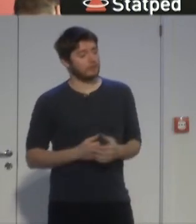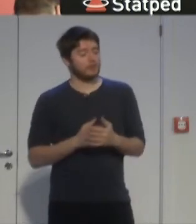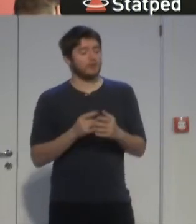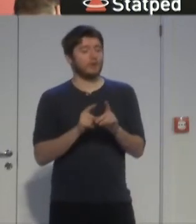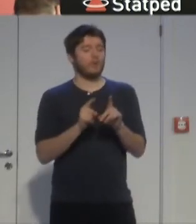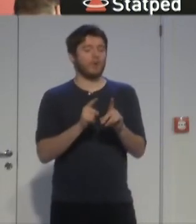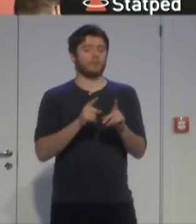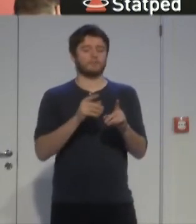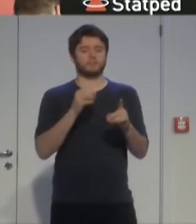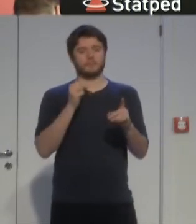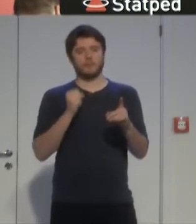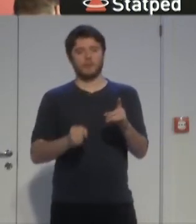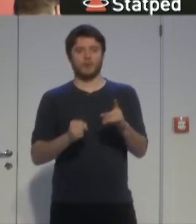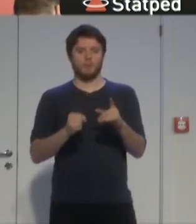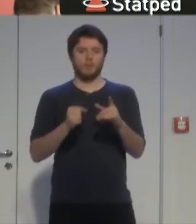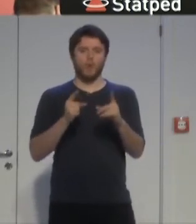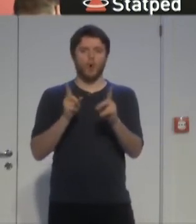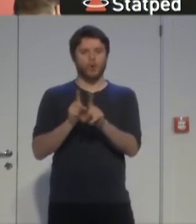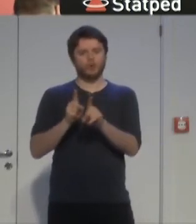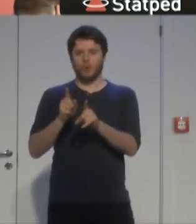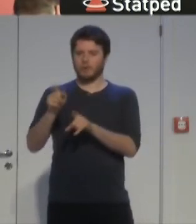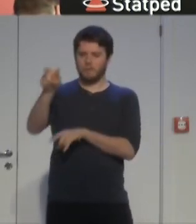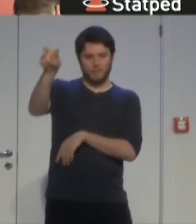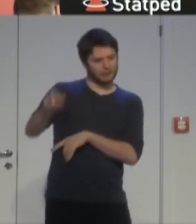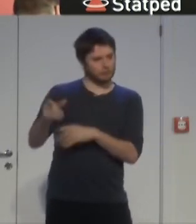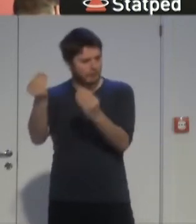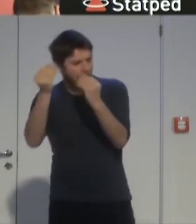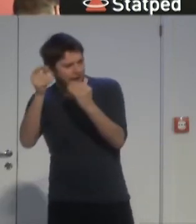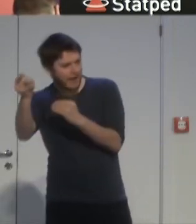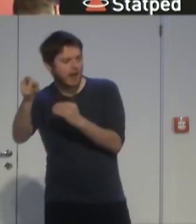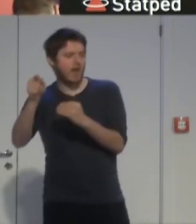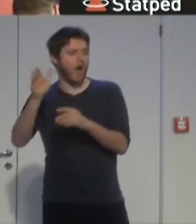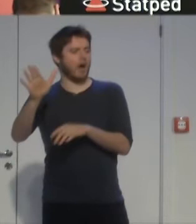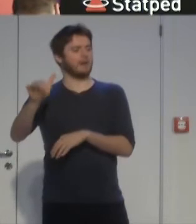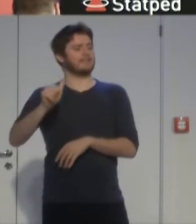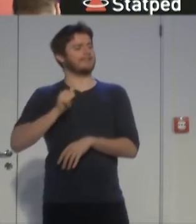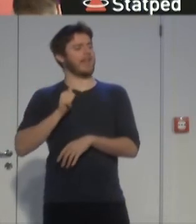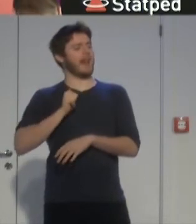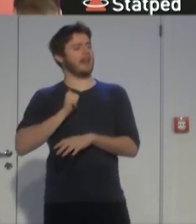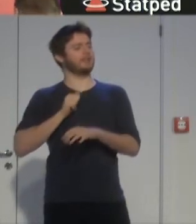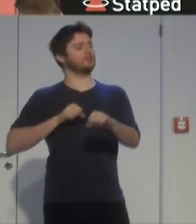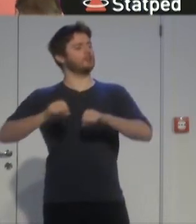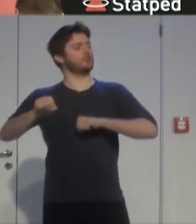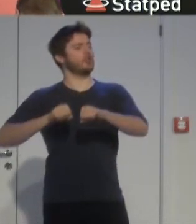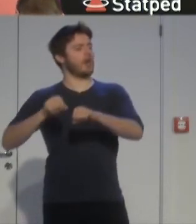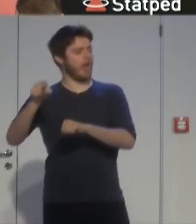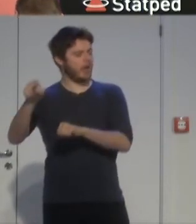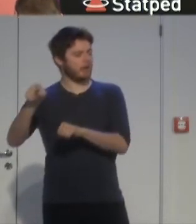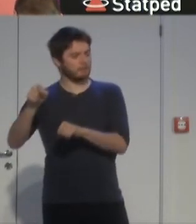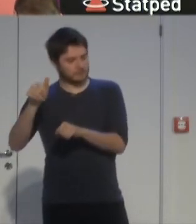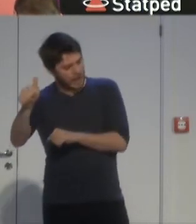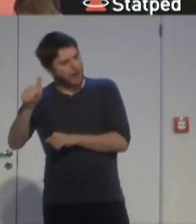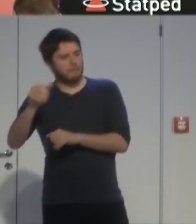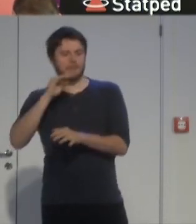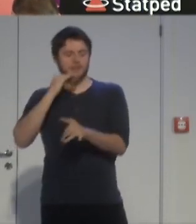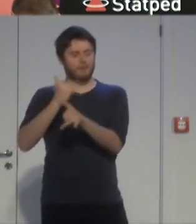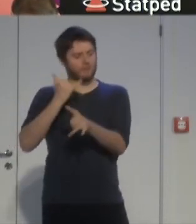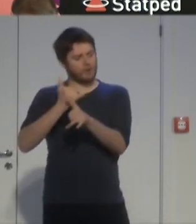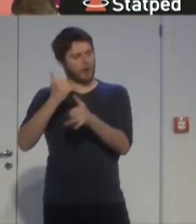And it has to be with learner autonomy. That means that the learner is self-dependent in making meaning.